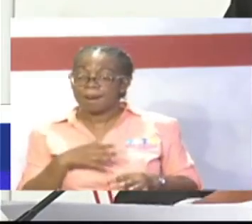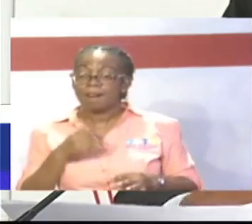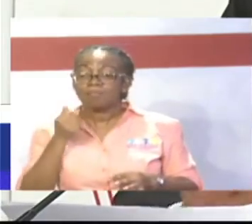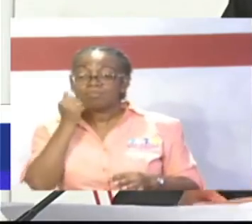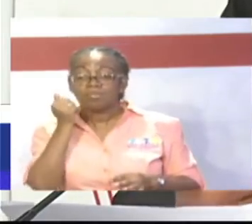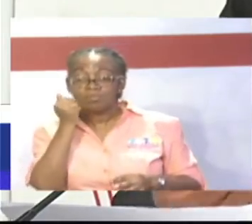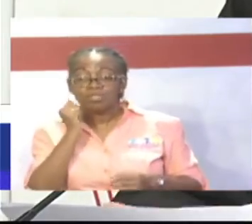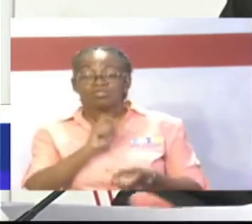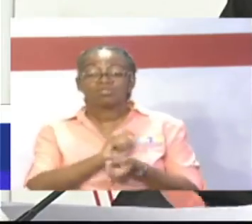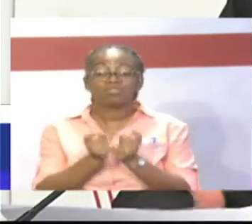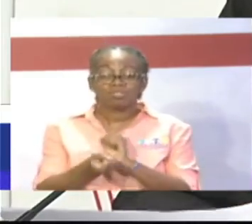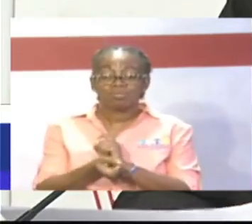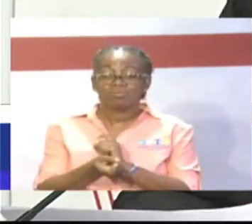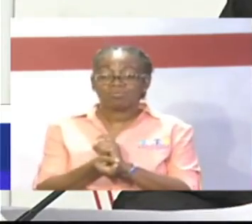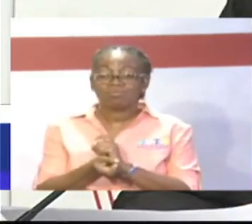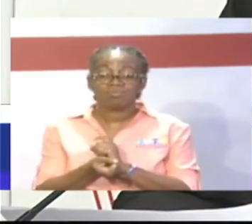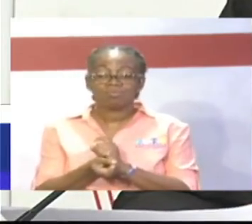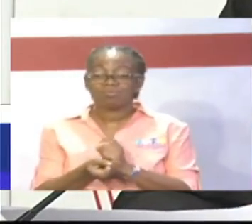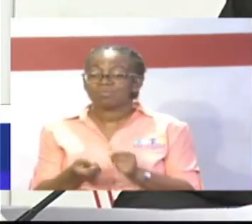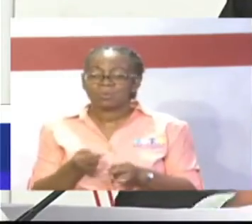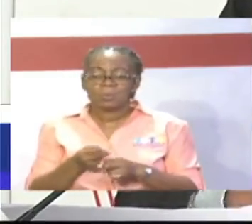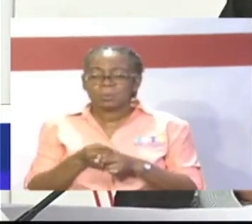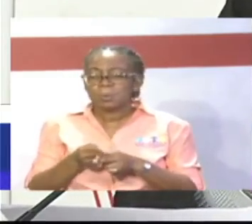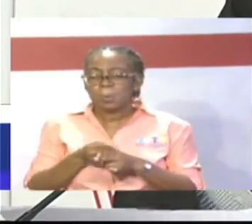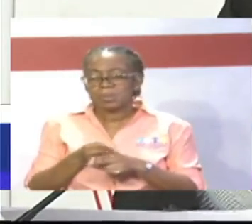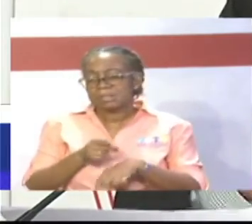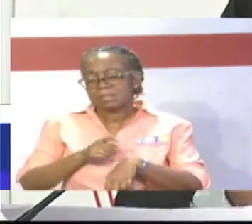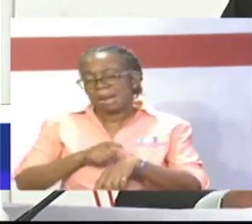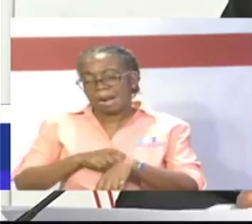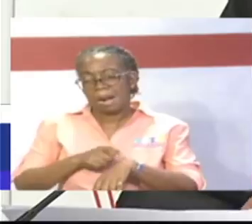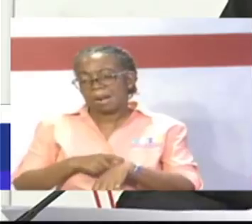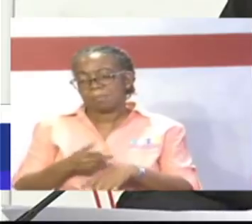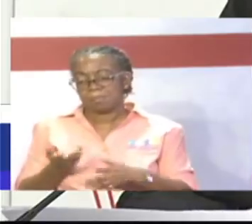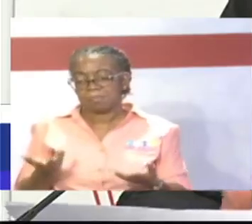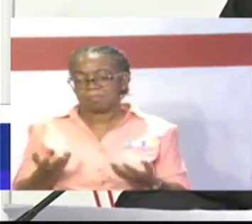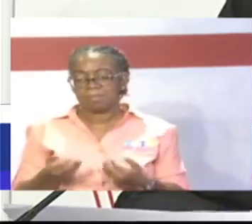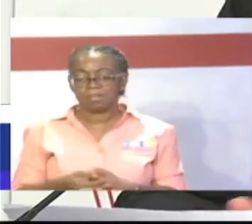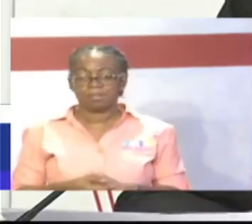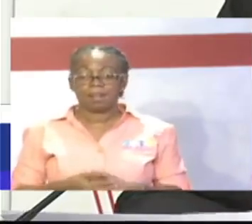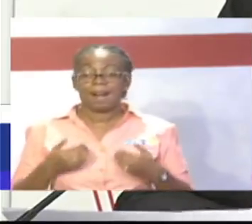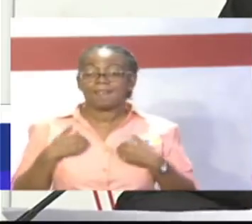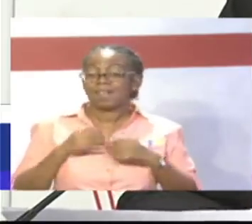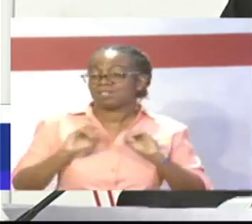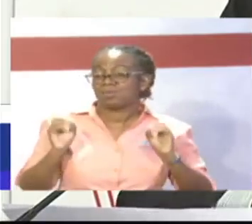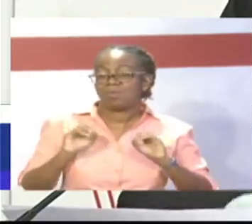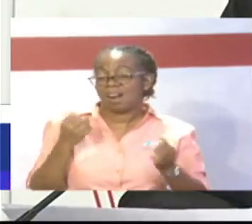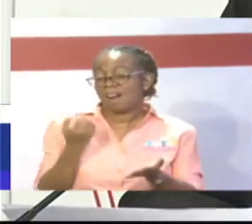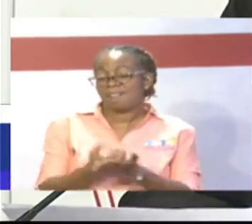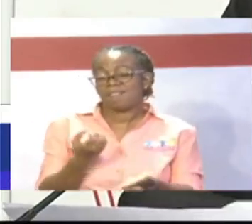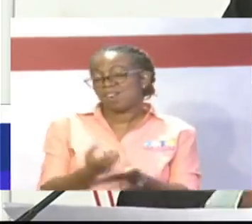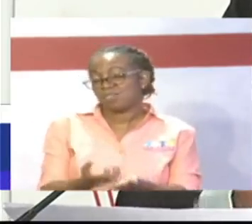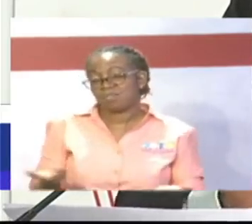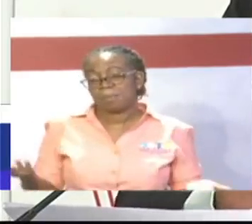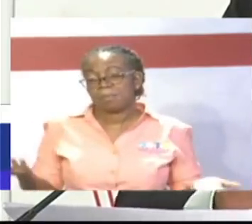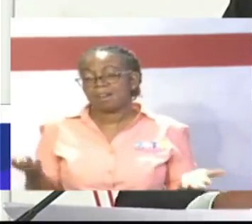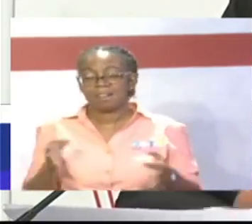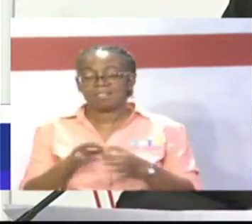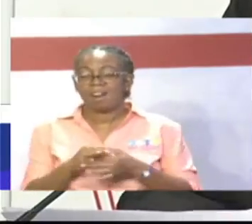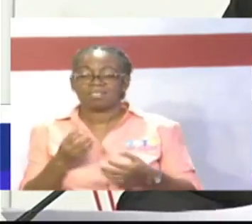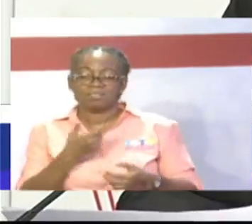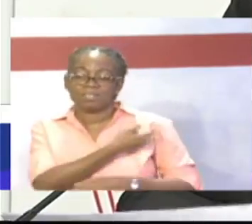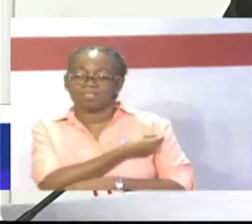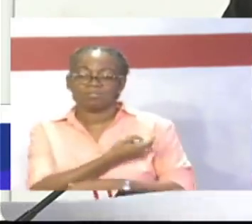mostly short-lived, transient in nature. And there's of course, no evidence, as we've said before, that the vaccines can